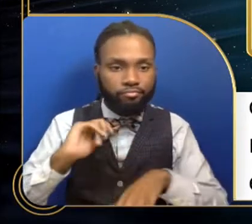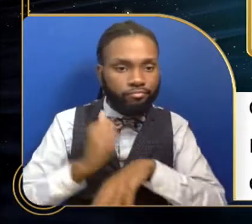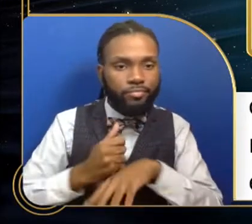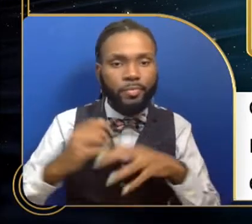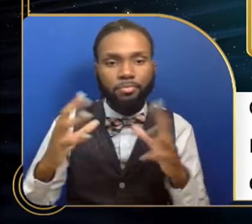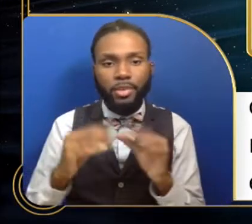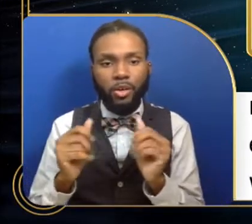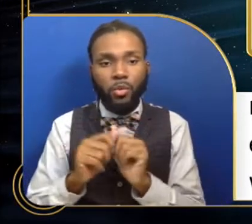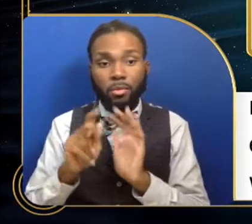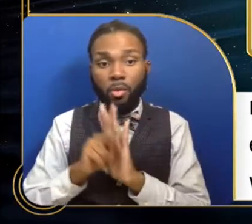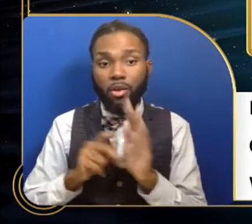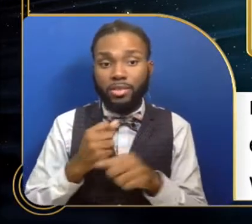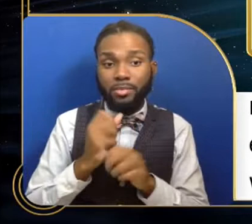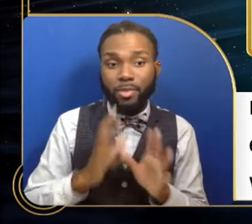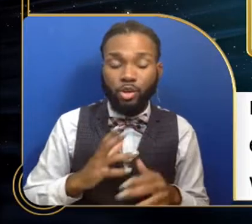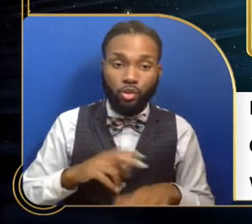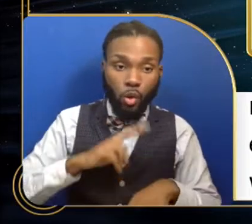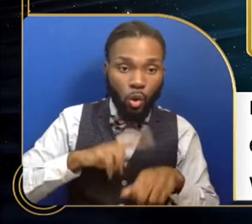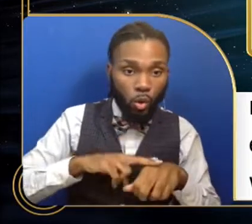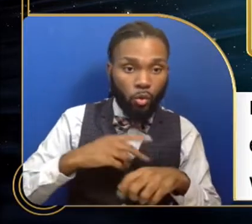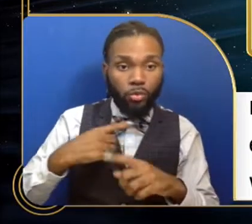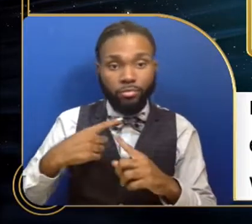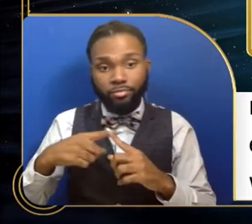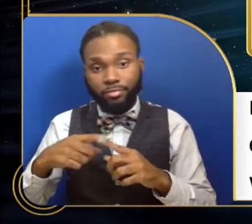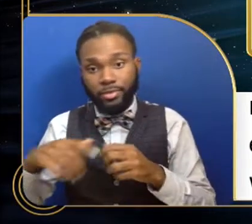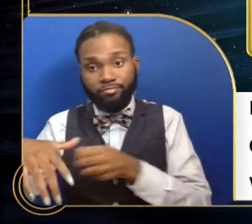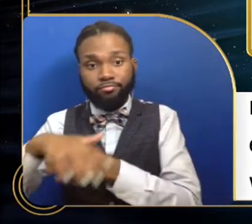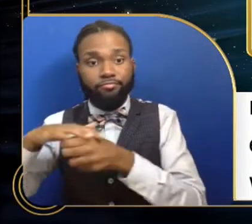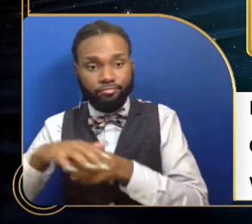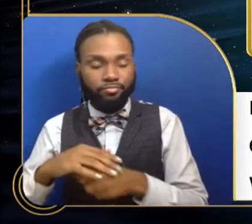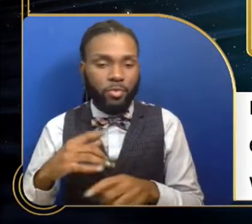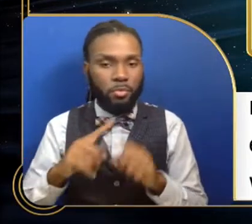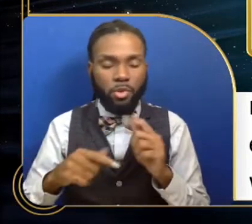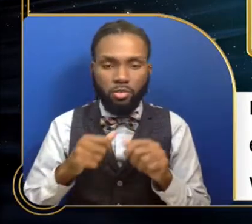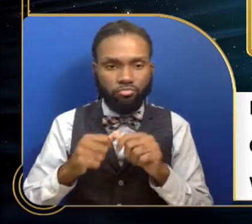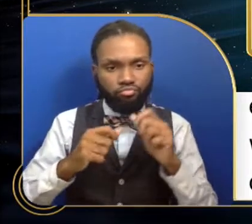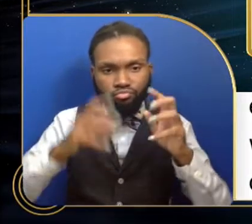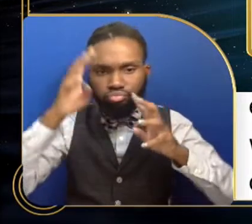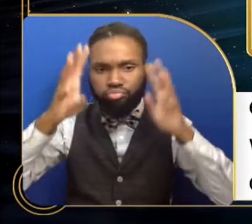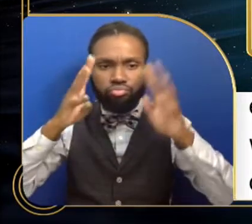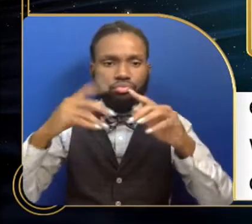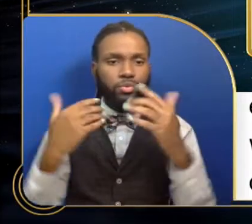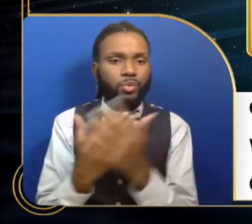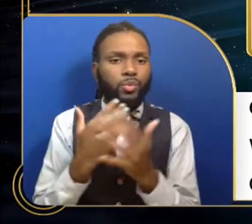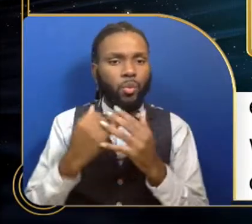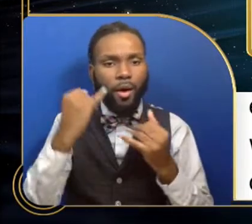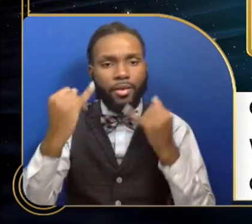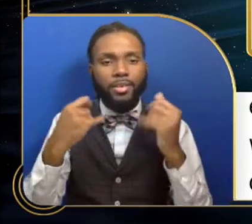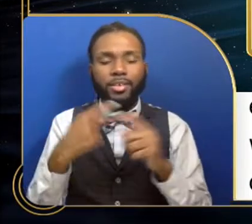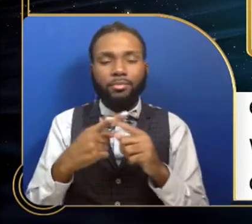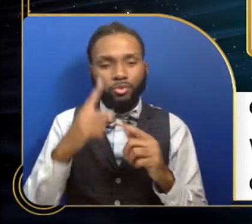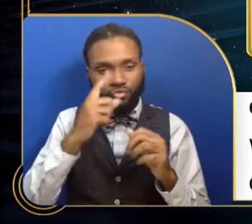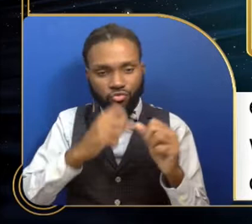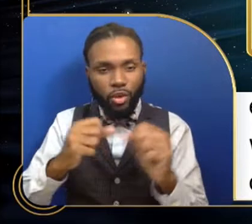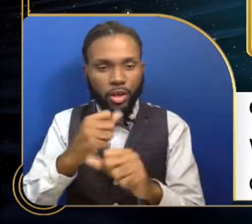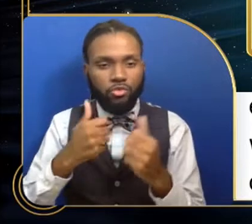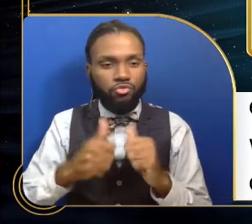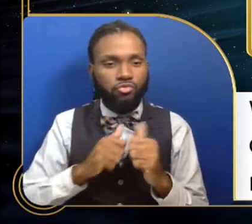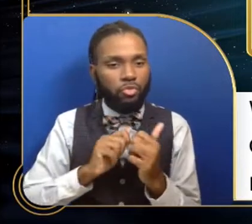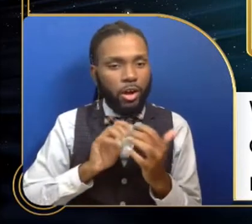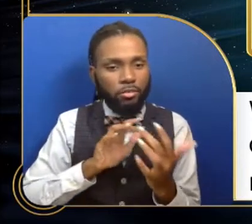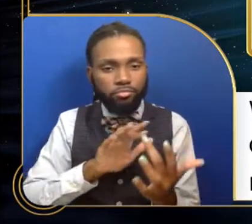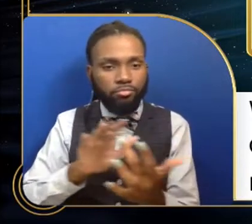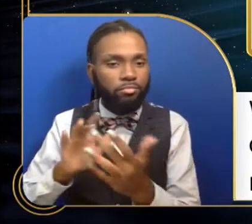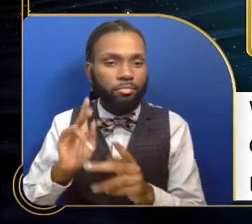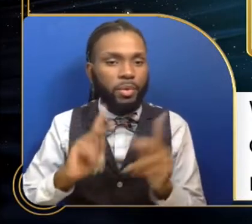locally and nationally, constantly coming up with new ideas and new strategies to reach those who need to be reached.